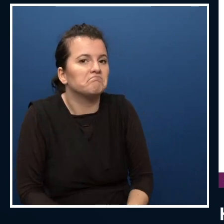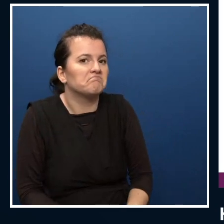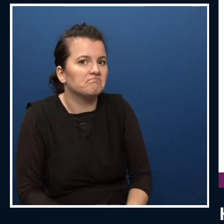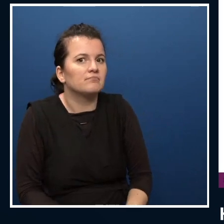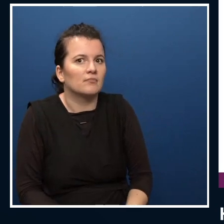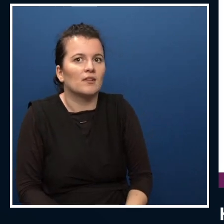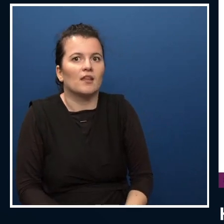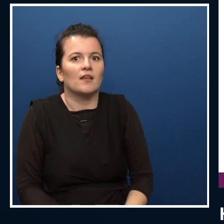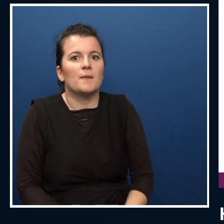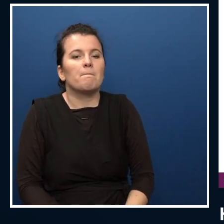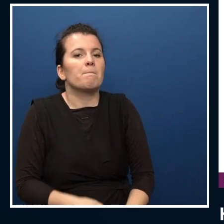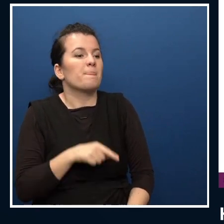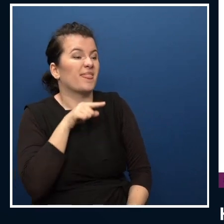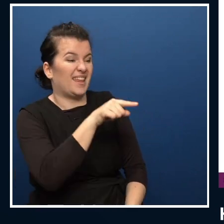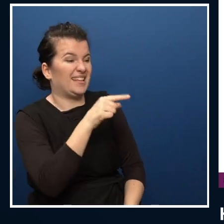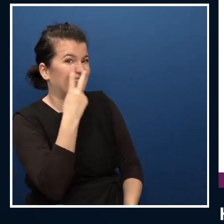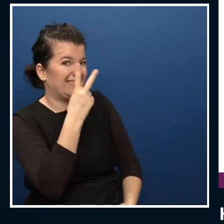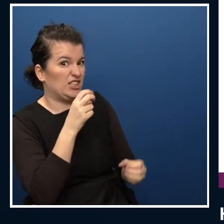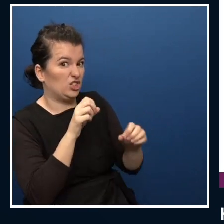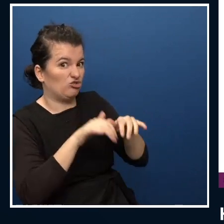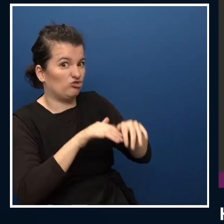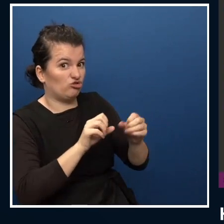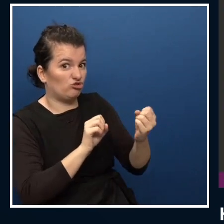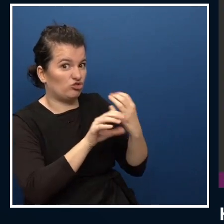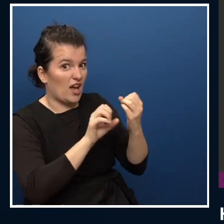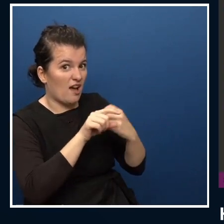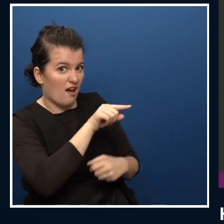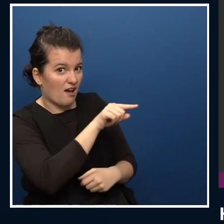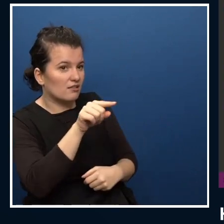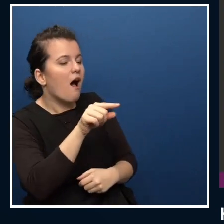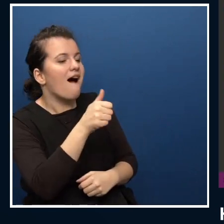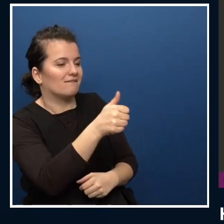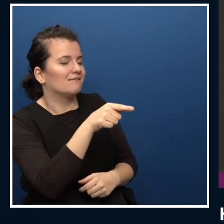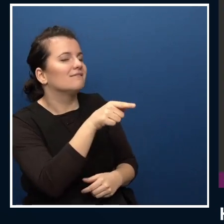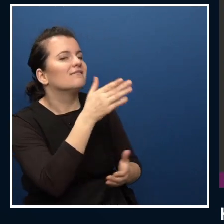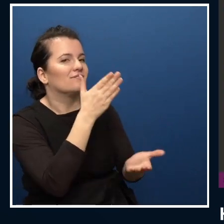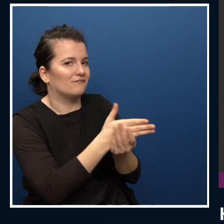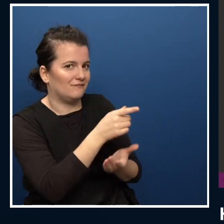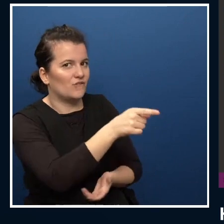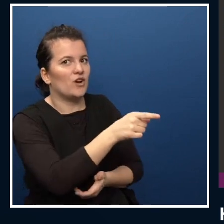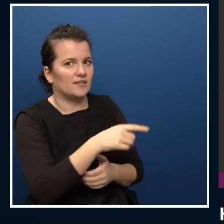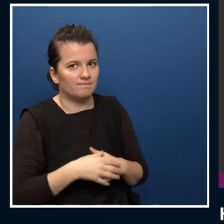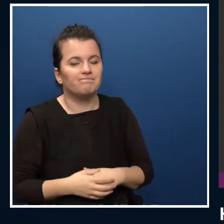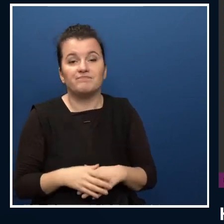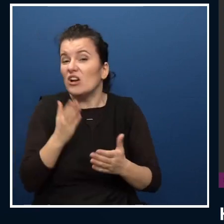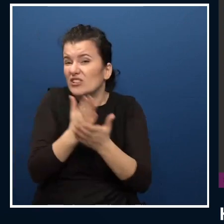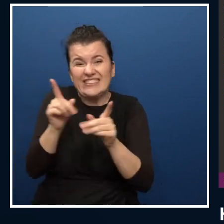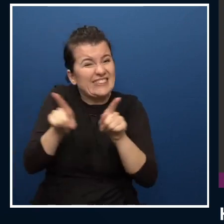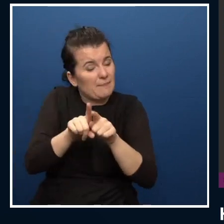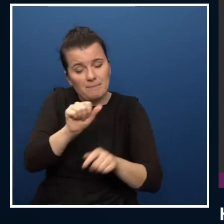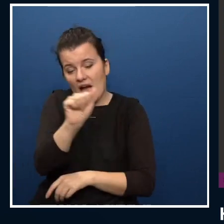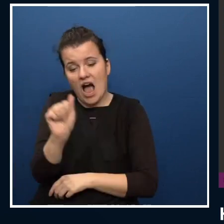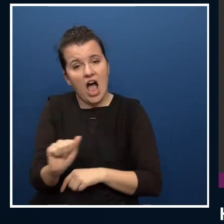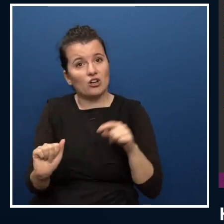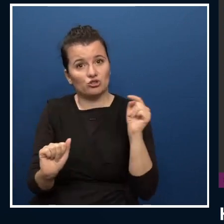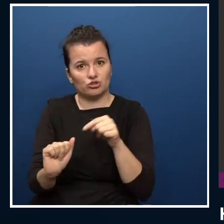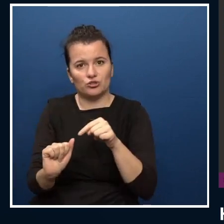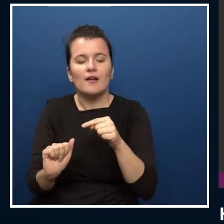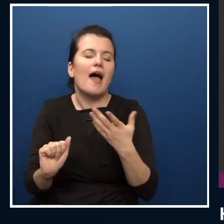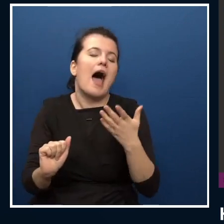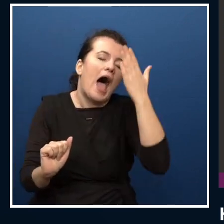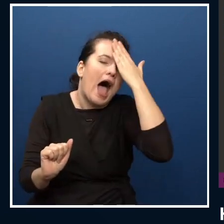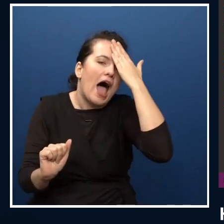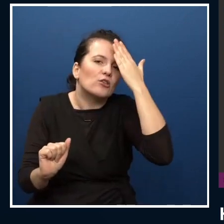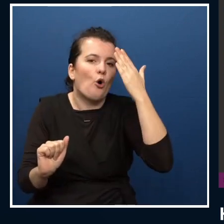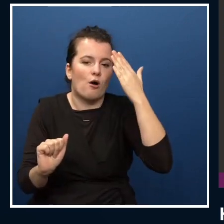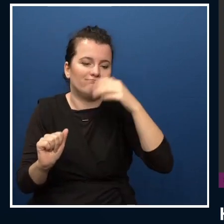chat, and you can do an easy rollback. And that's another thing I want to point out, by the way, about Azure App Service as we get towards the end of our conversation here. This